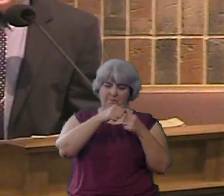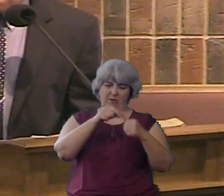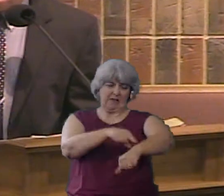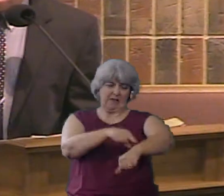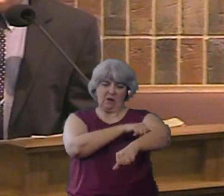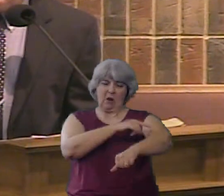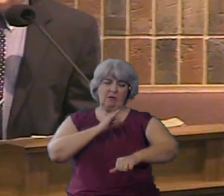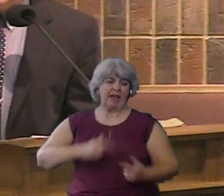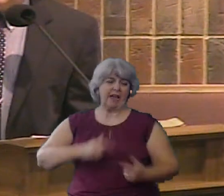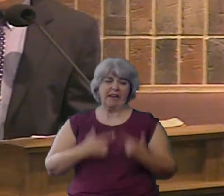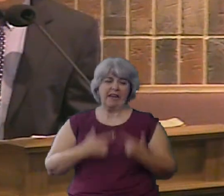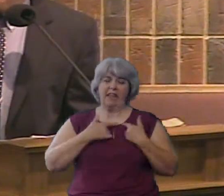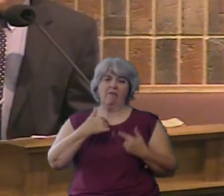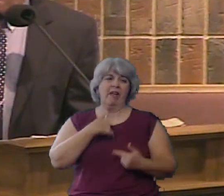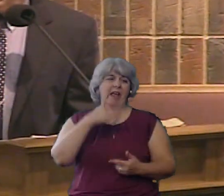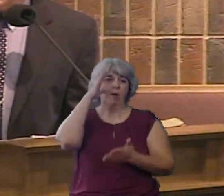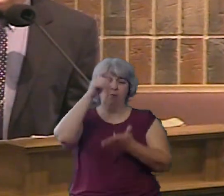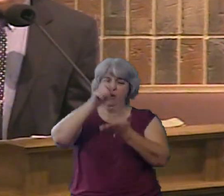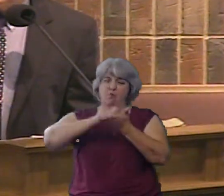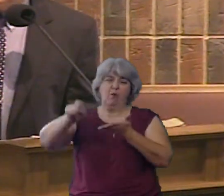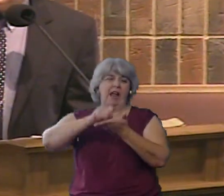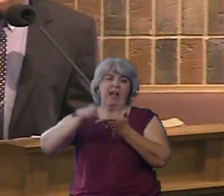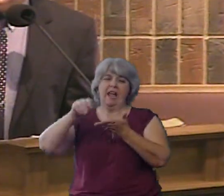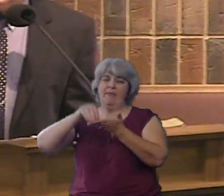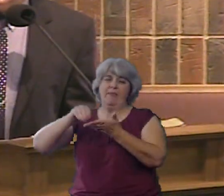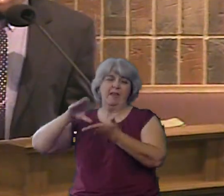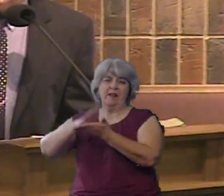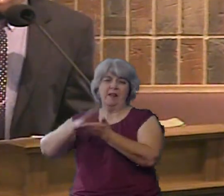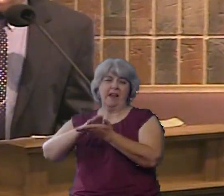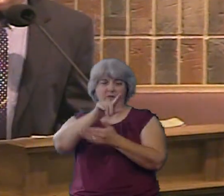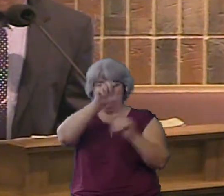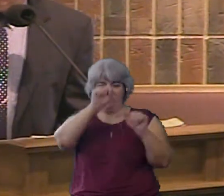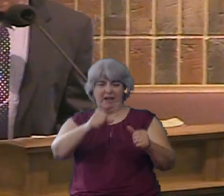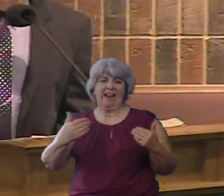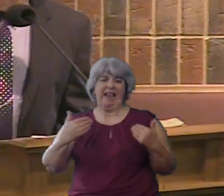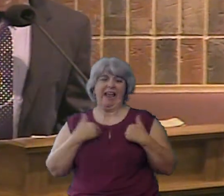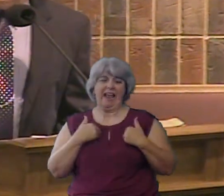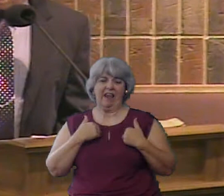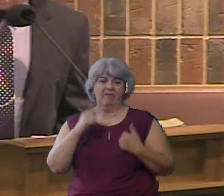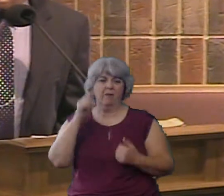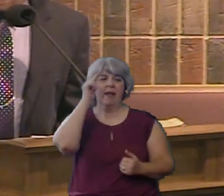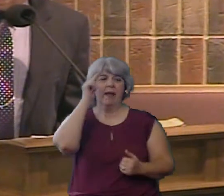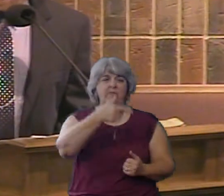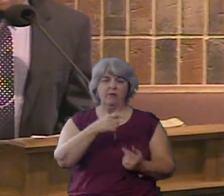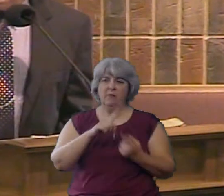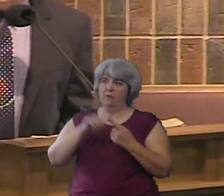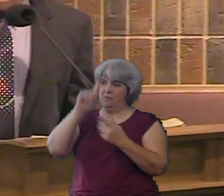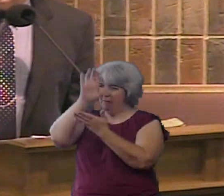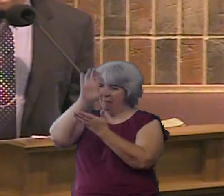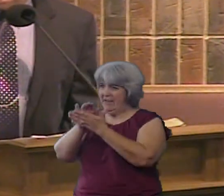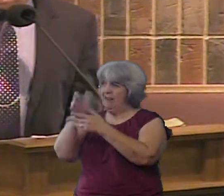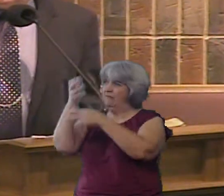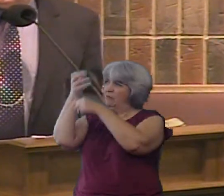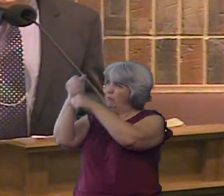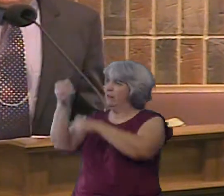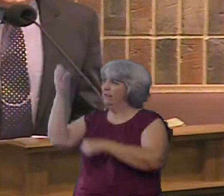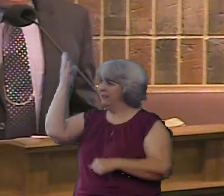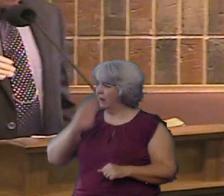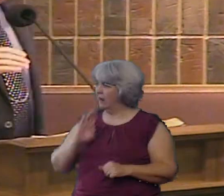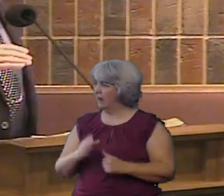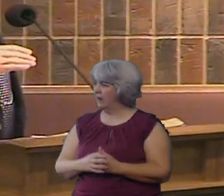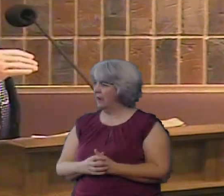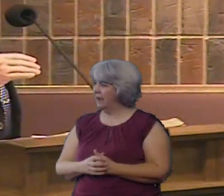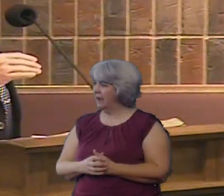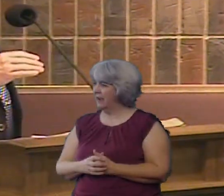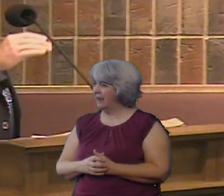them down so that you can have them afterwards, so that you will believe and trust in God." Peter,